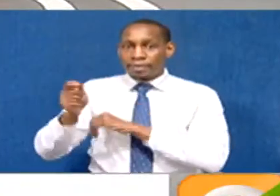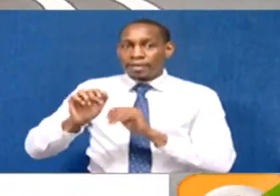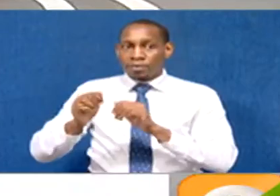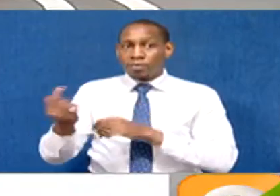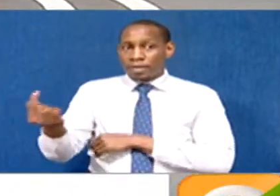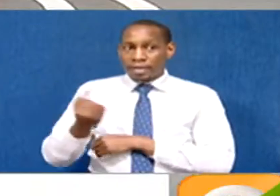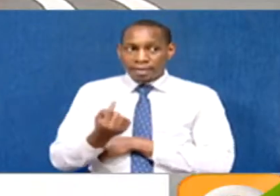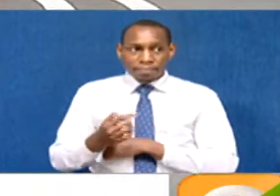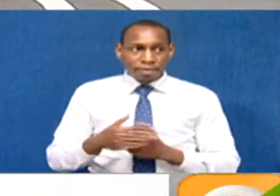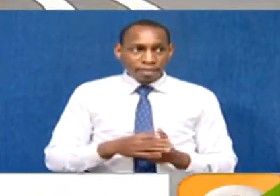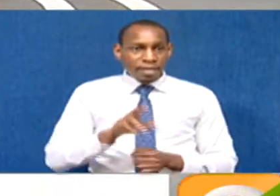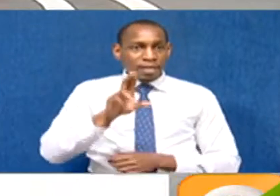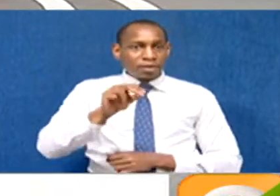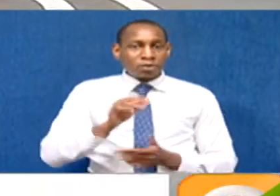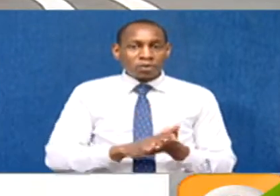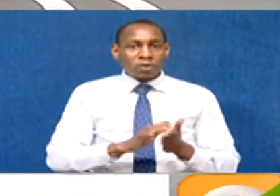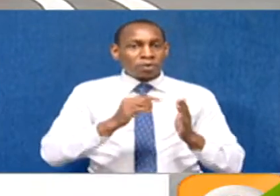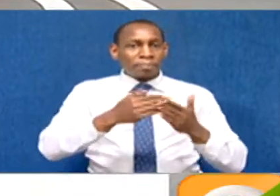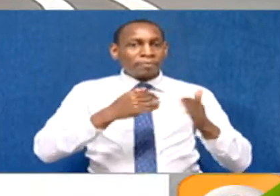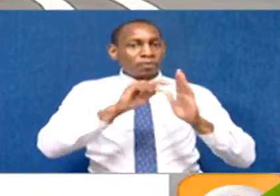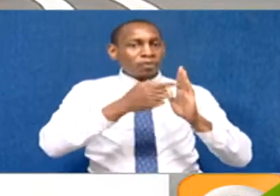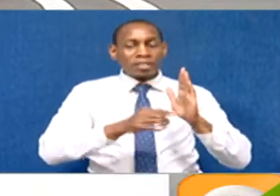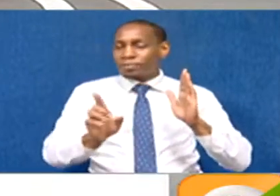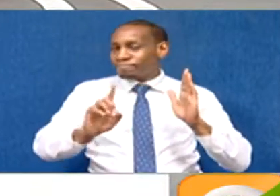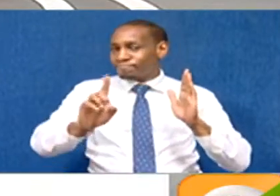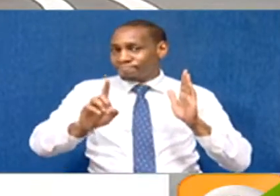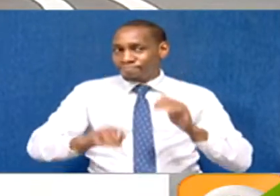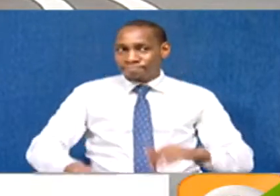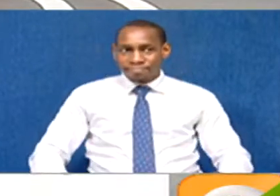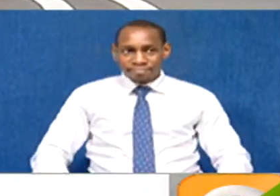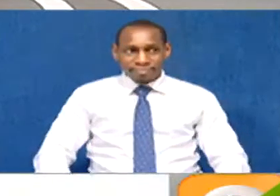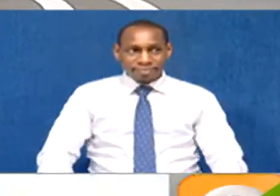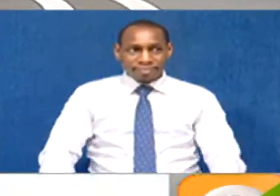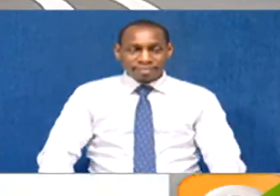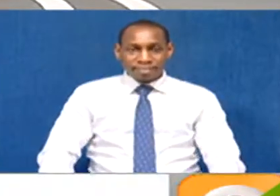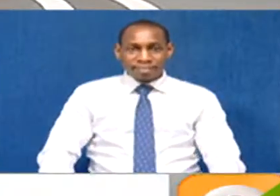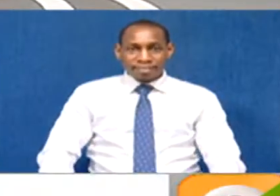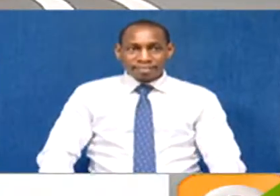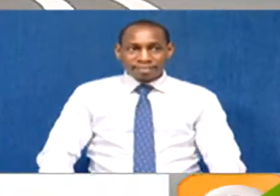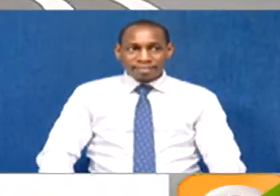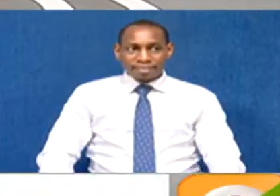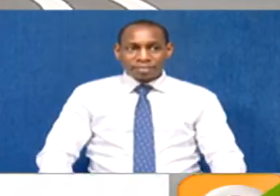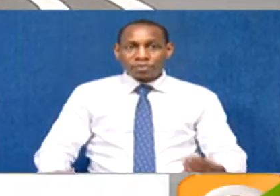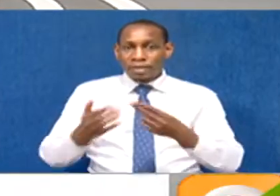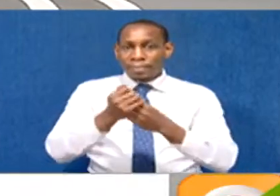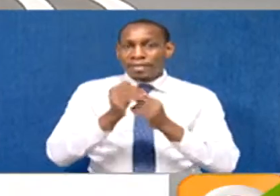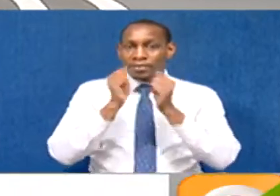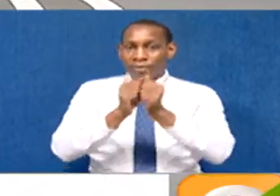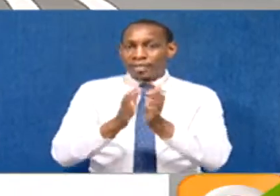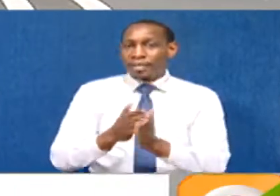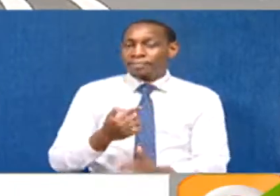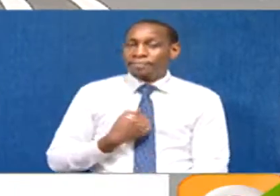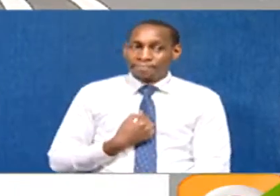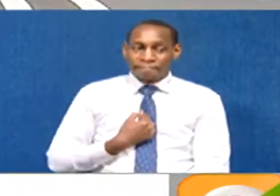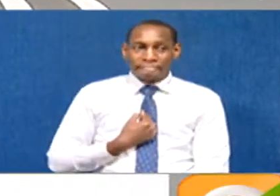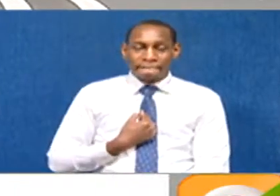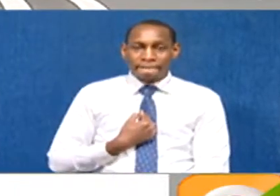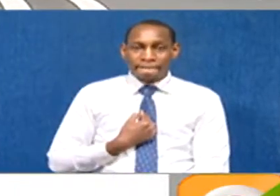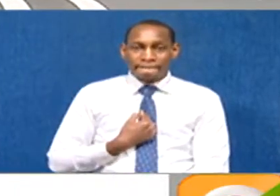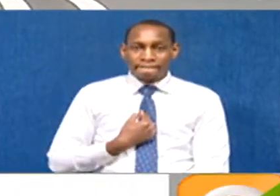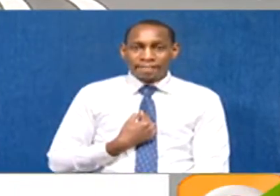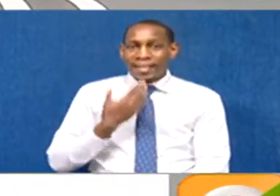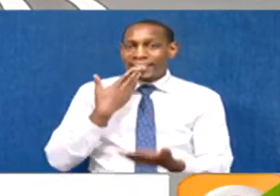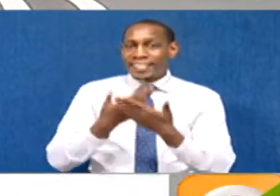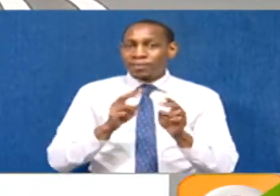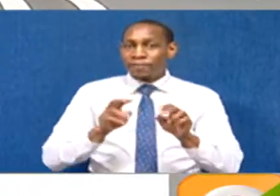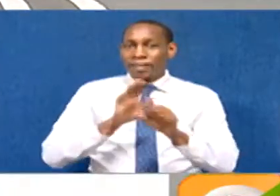come. No, don't give preconditions. I thought you were partner, partnering with me.